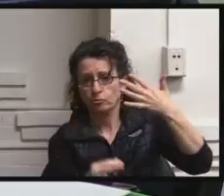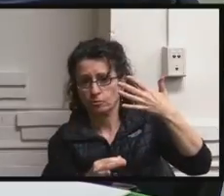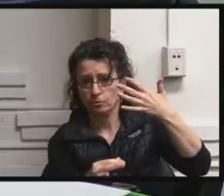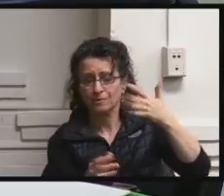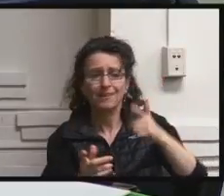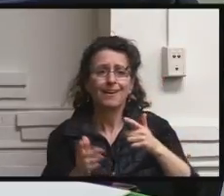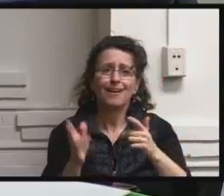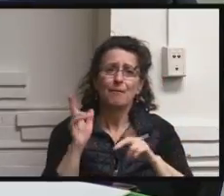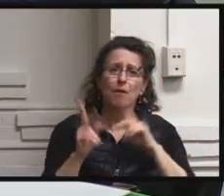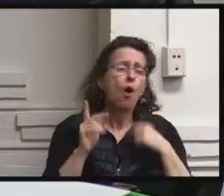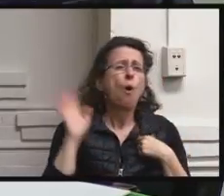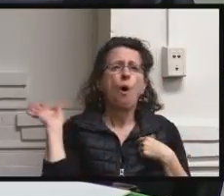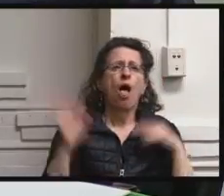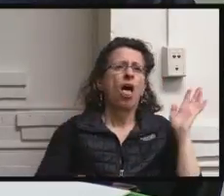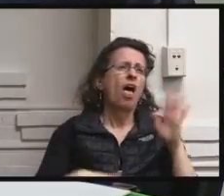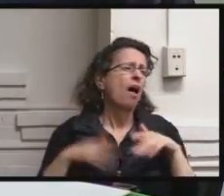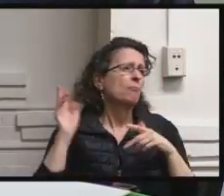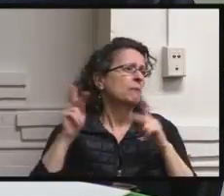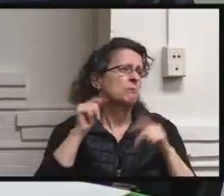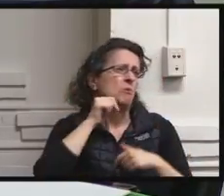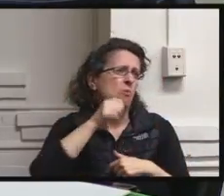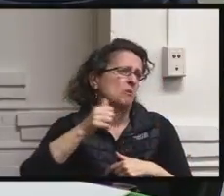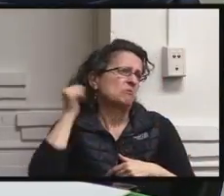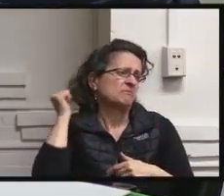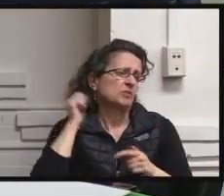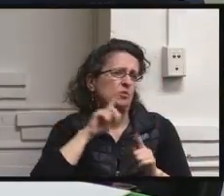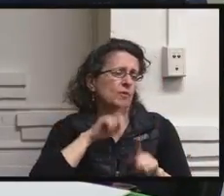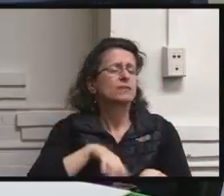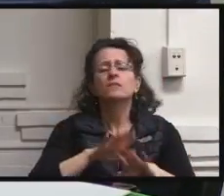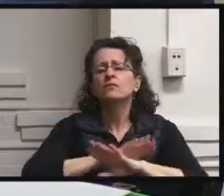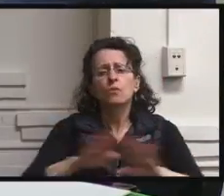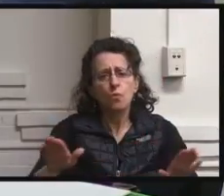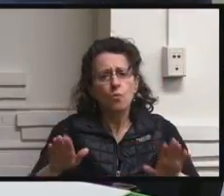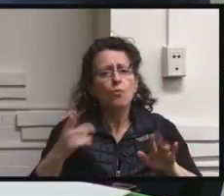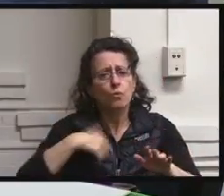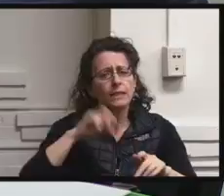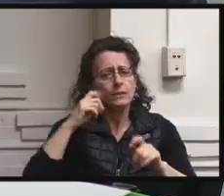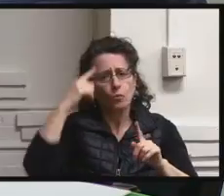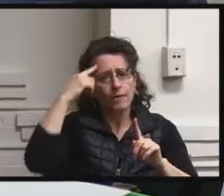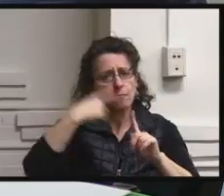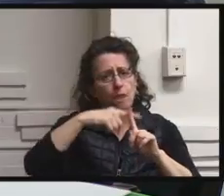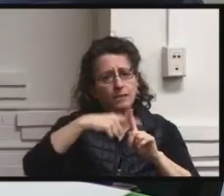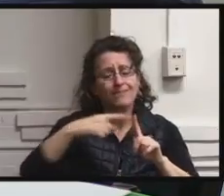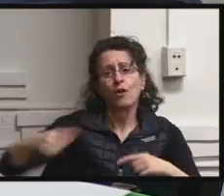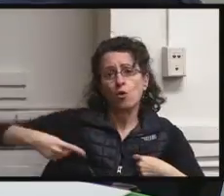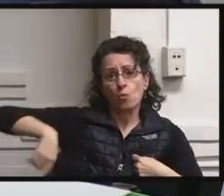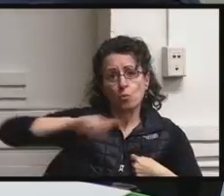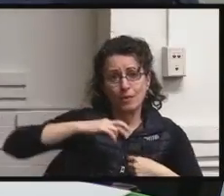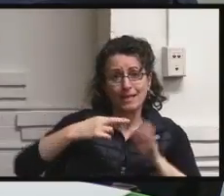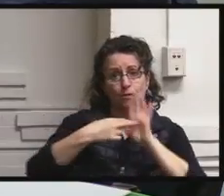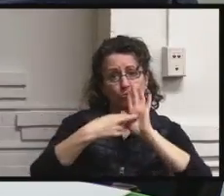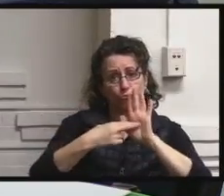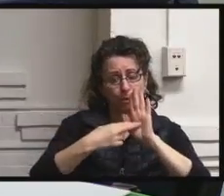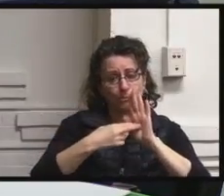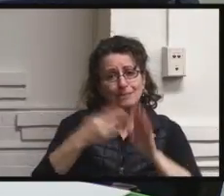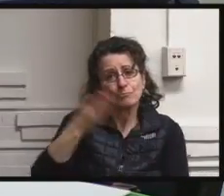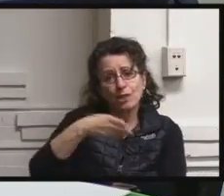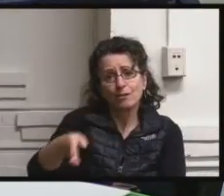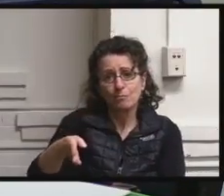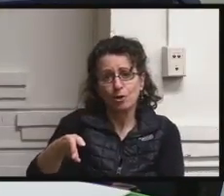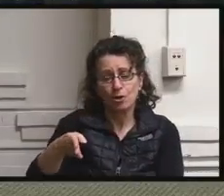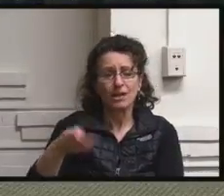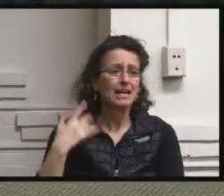because that's not where our default should be. Our default should be, we represent the town of Brattleboro. It's up to us to at least ask the